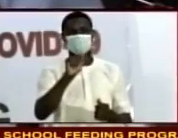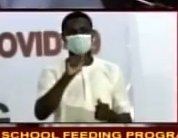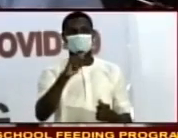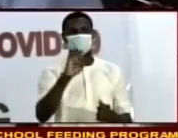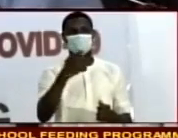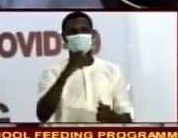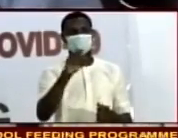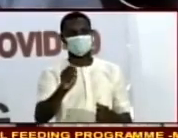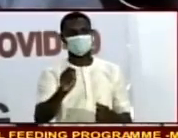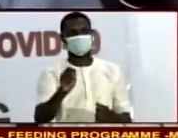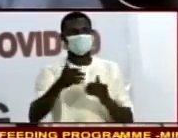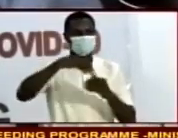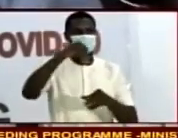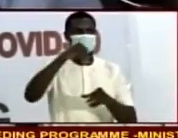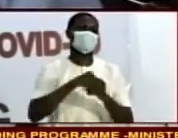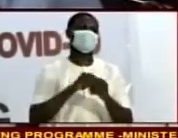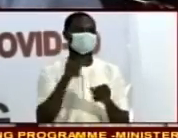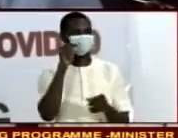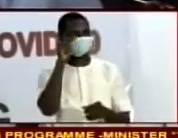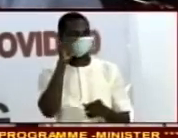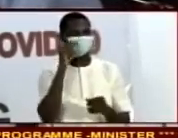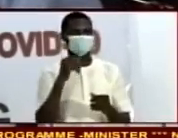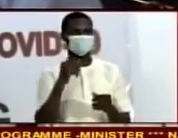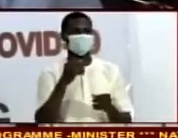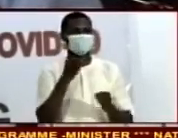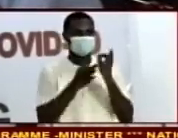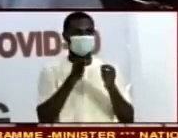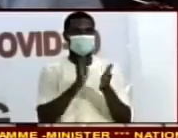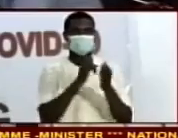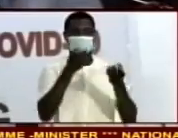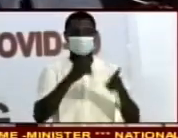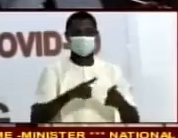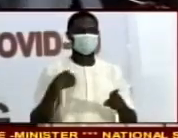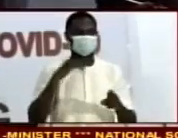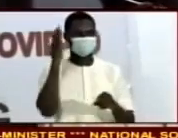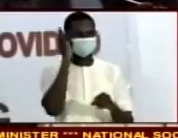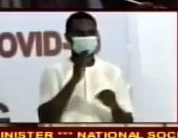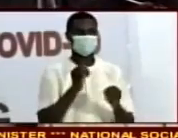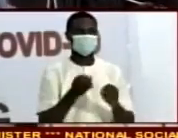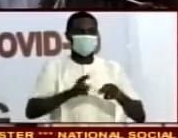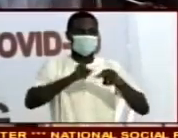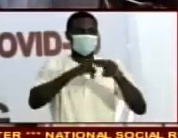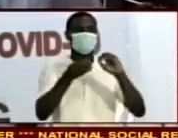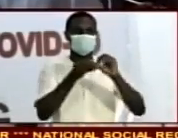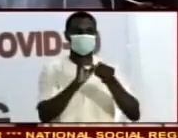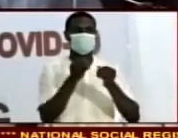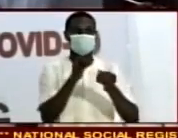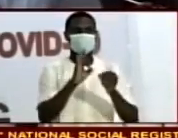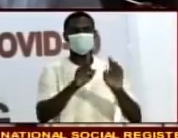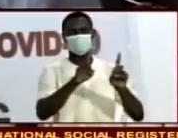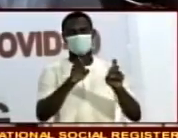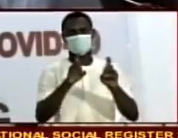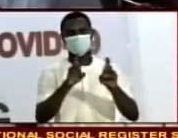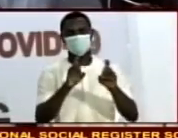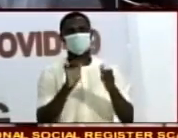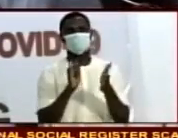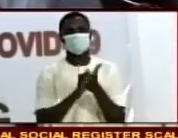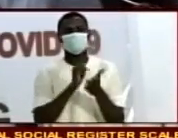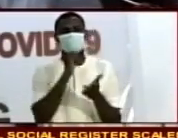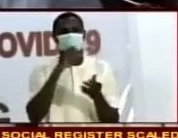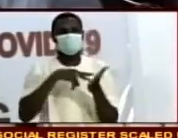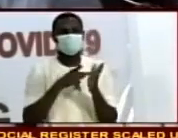we do that, then we will scale. The scaling will now mean that we have the reagents to test. Getting the samples